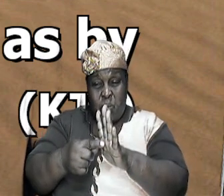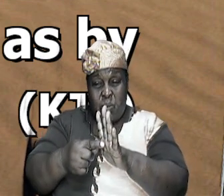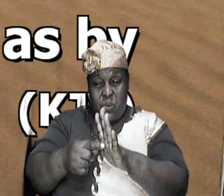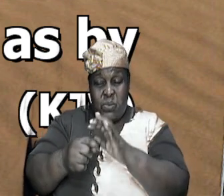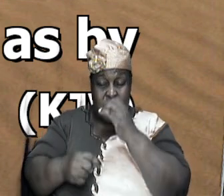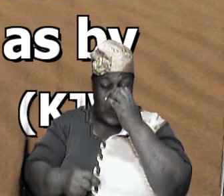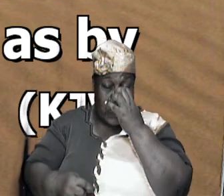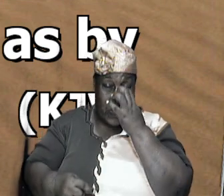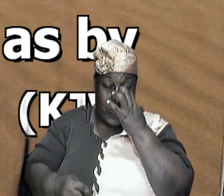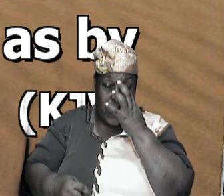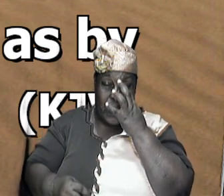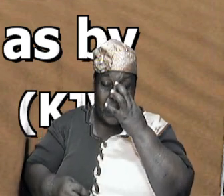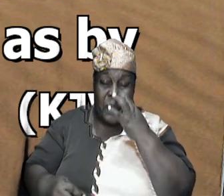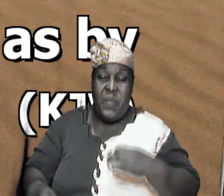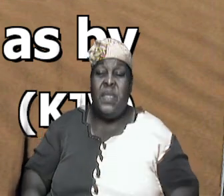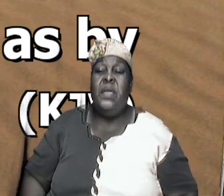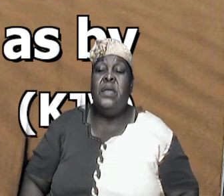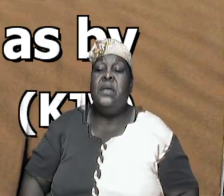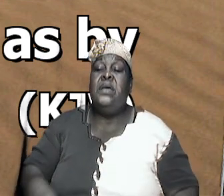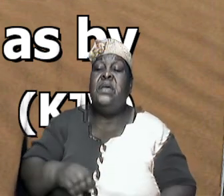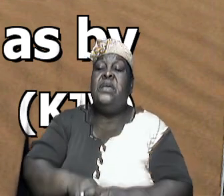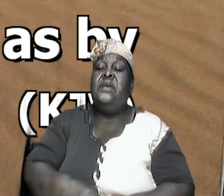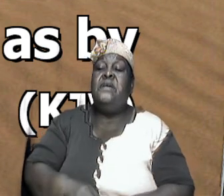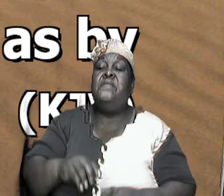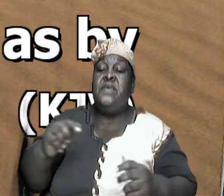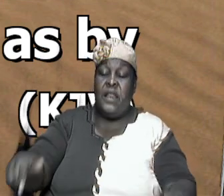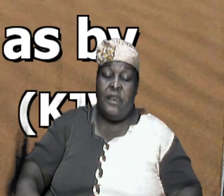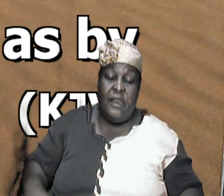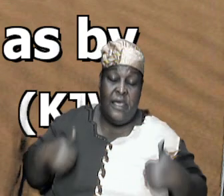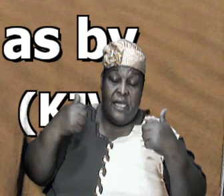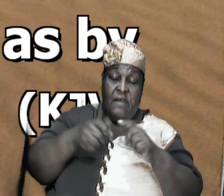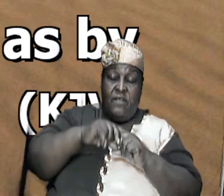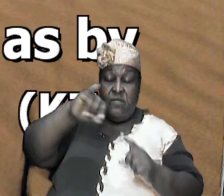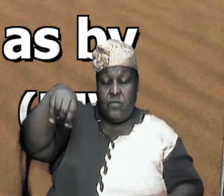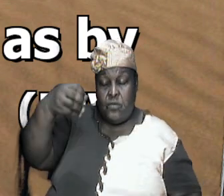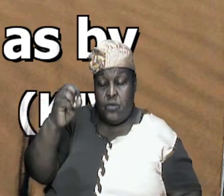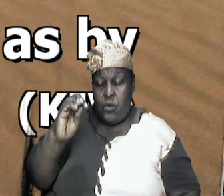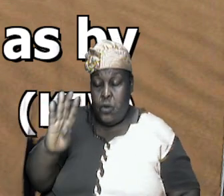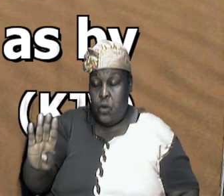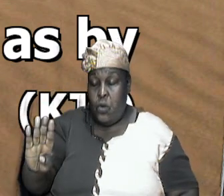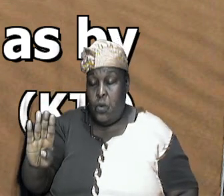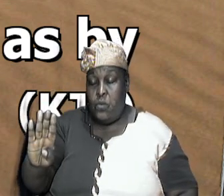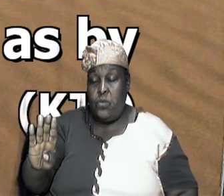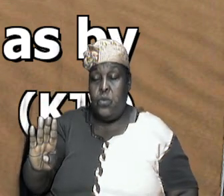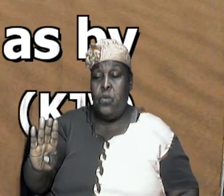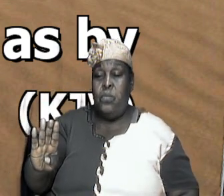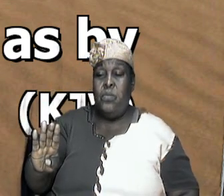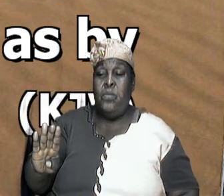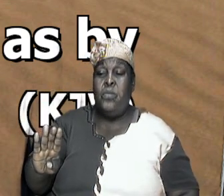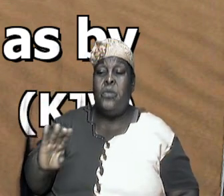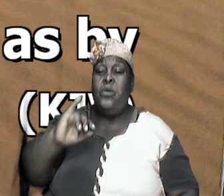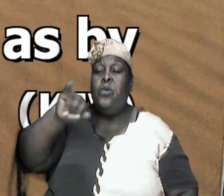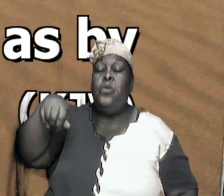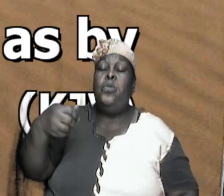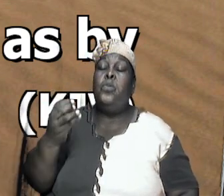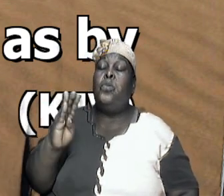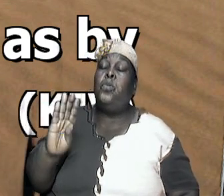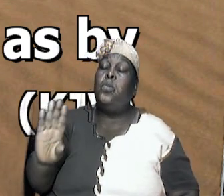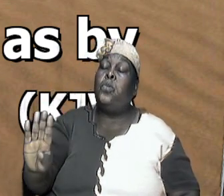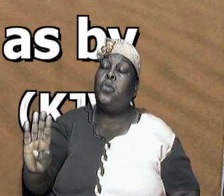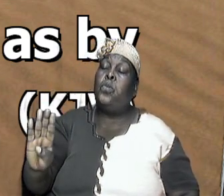this played out in the life of Job. Right? And if you turn to Job